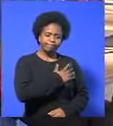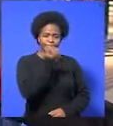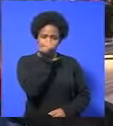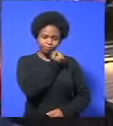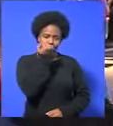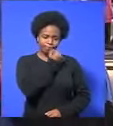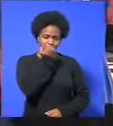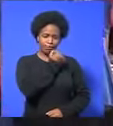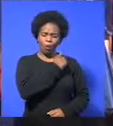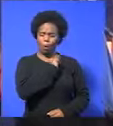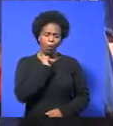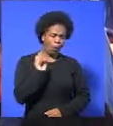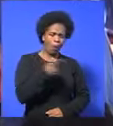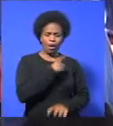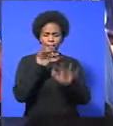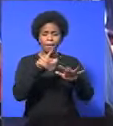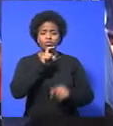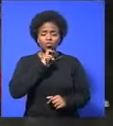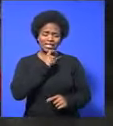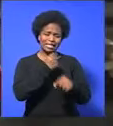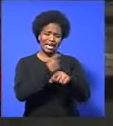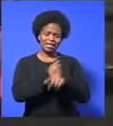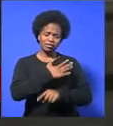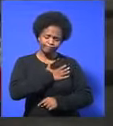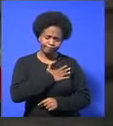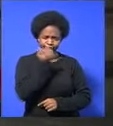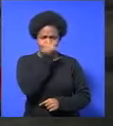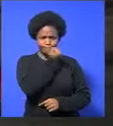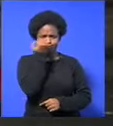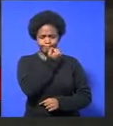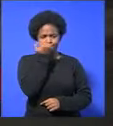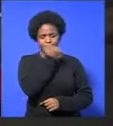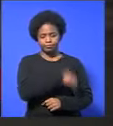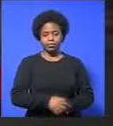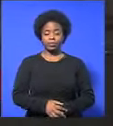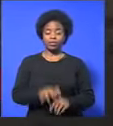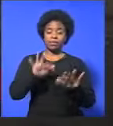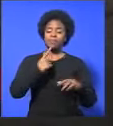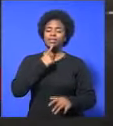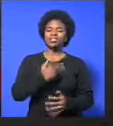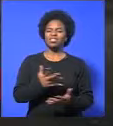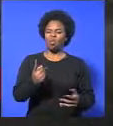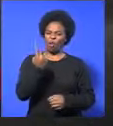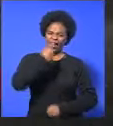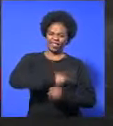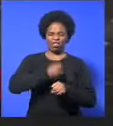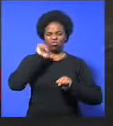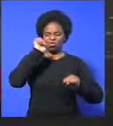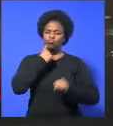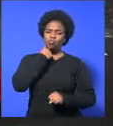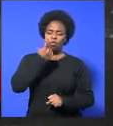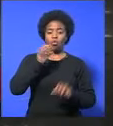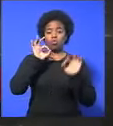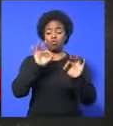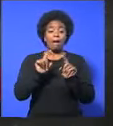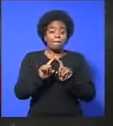apology to all our passengers. Taxi operators say this is just a one-day strike. But